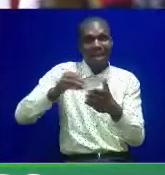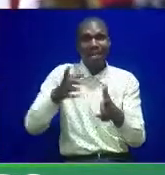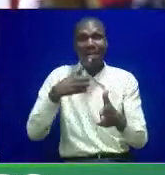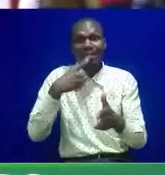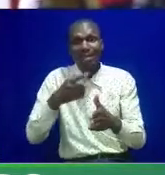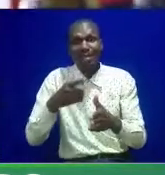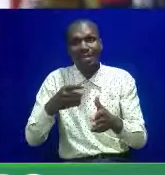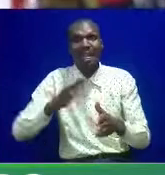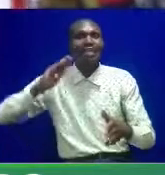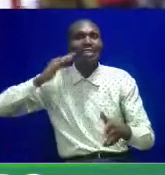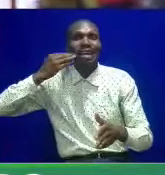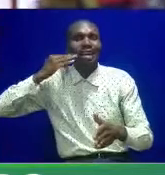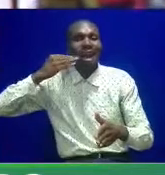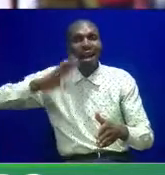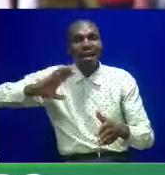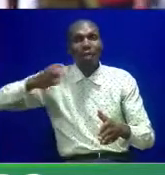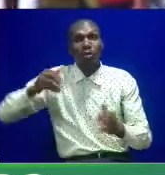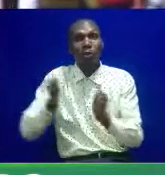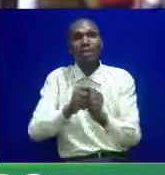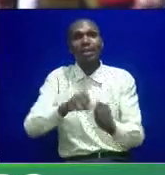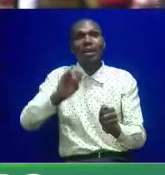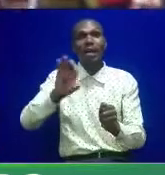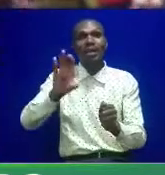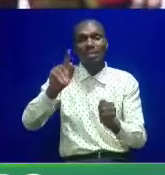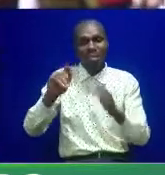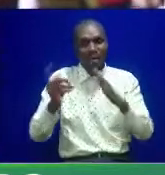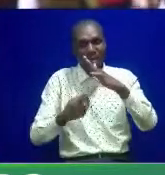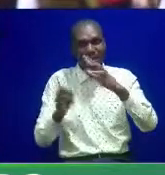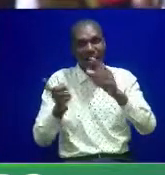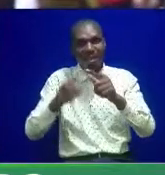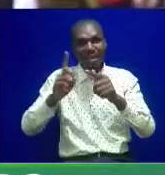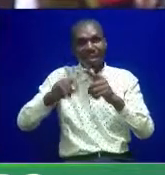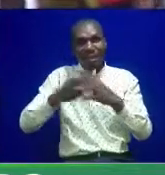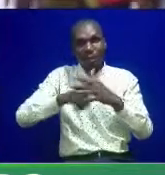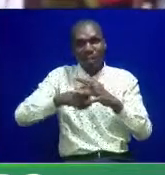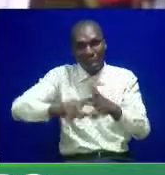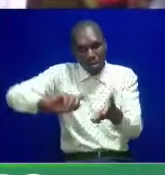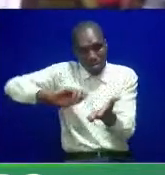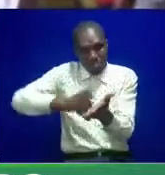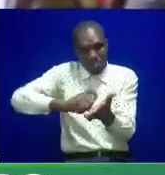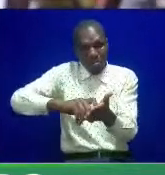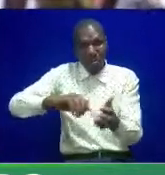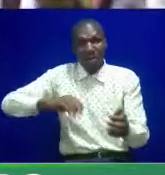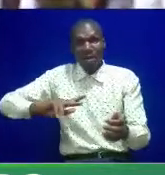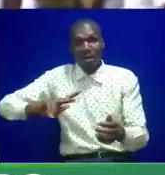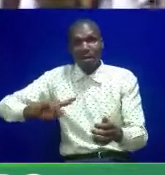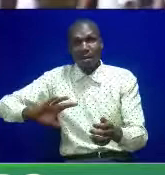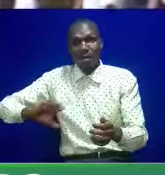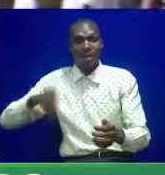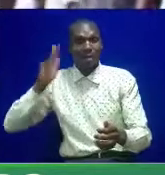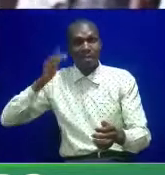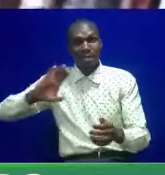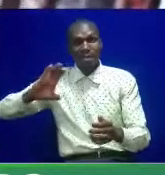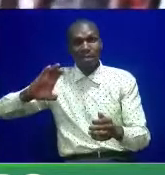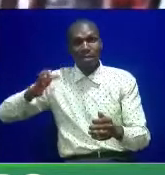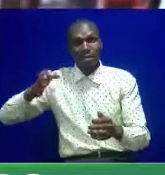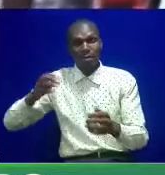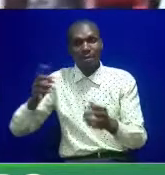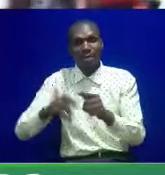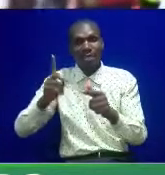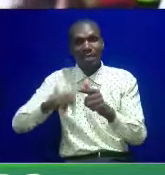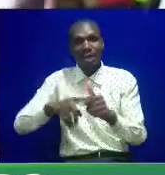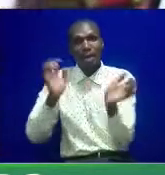Narengesia, Nesias Owallo, Guchitole Koronchi, Nagosai, Nakisi University, Nabondo University,